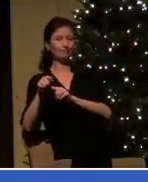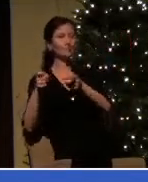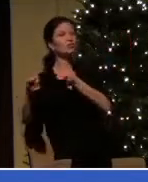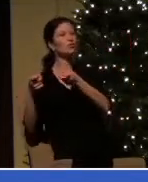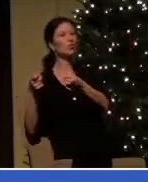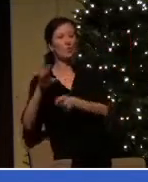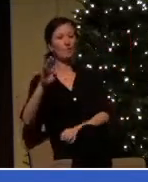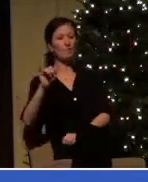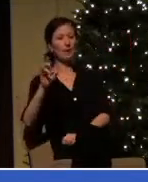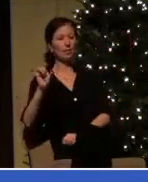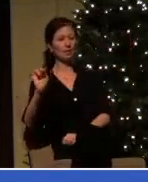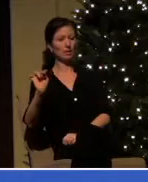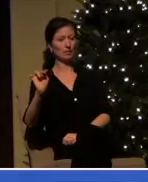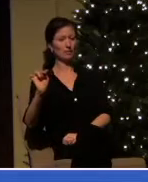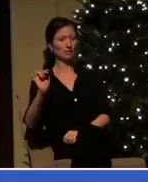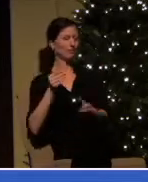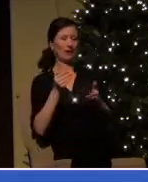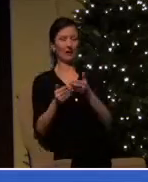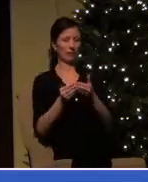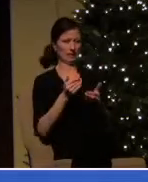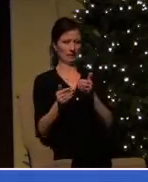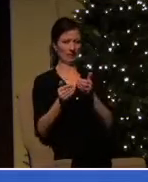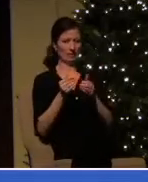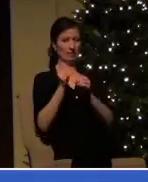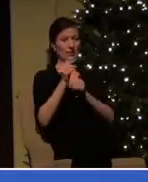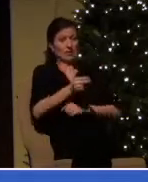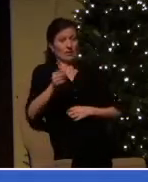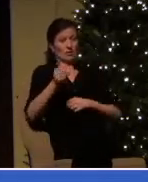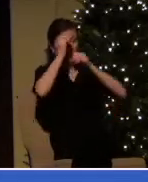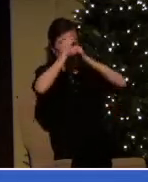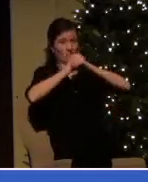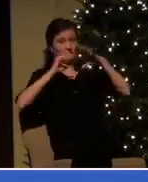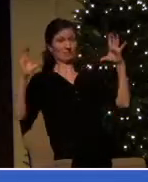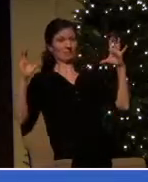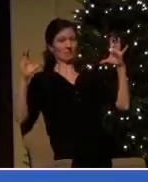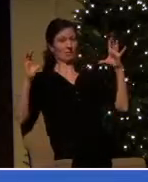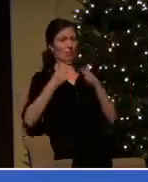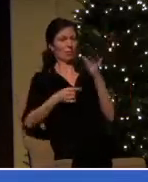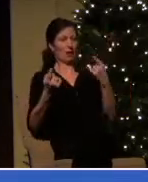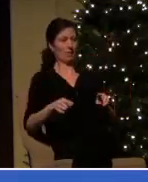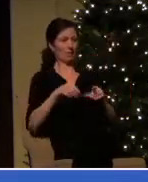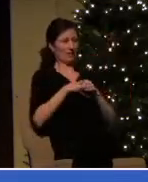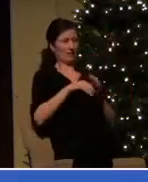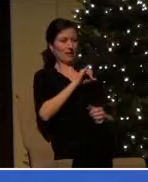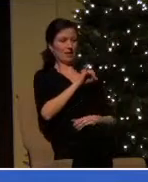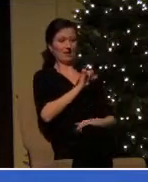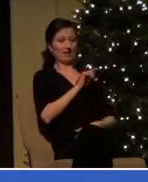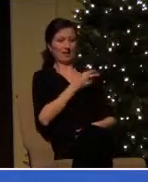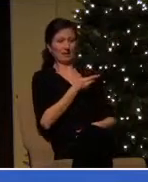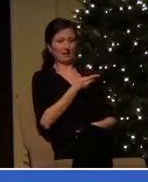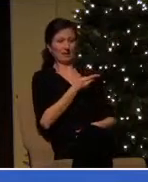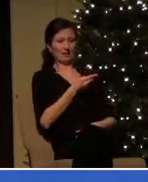rate, historically, that is the context of this particular passage. And so years back, as